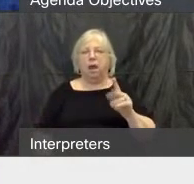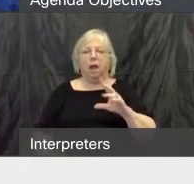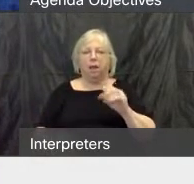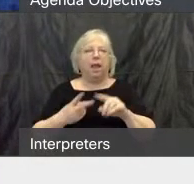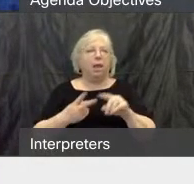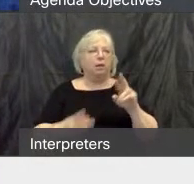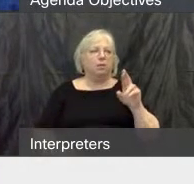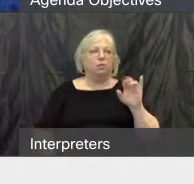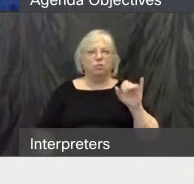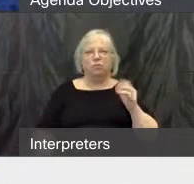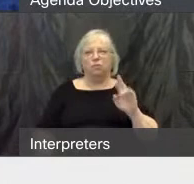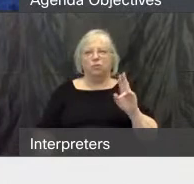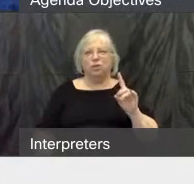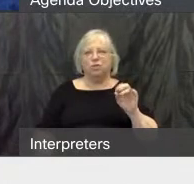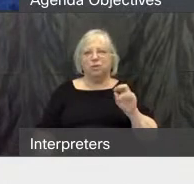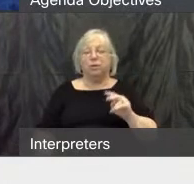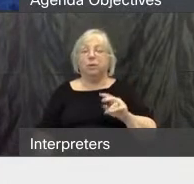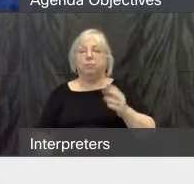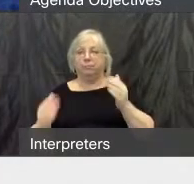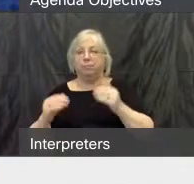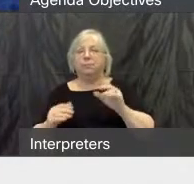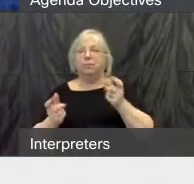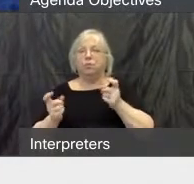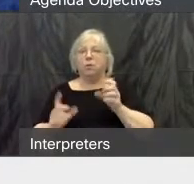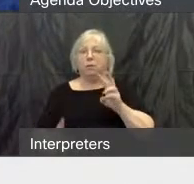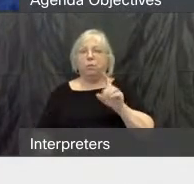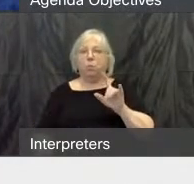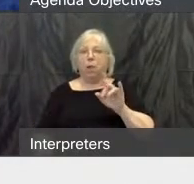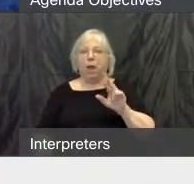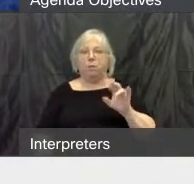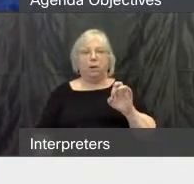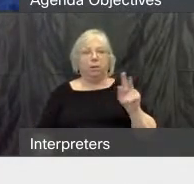Richardson. Director Wyrick?